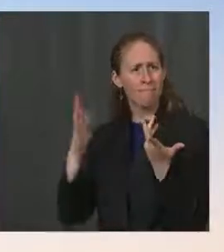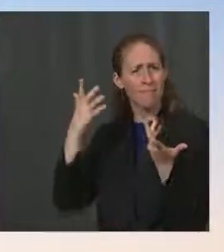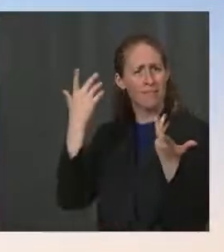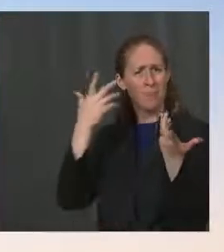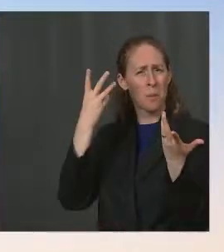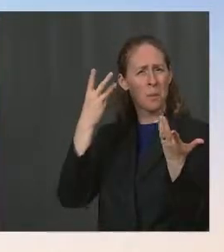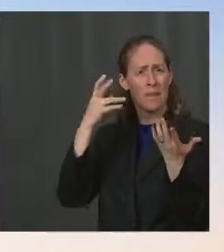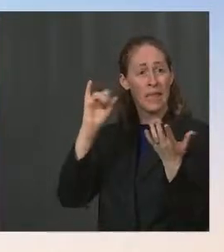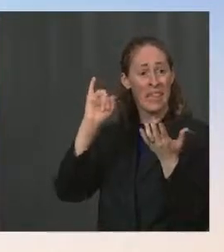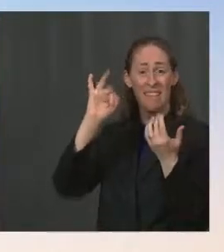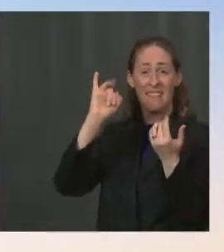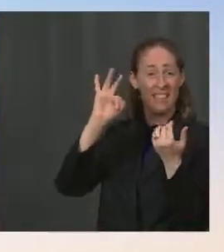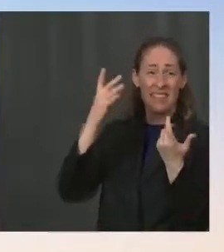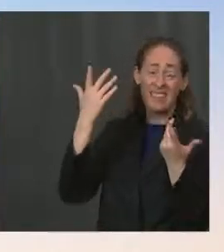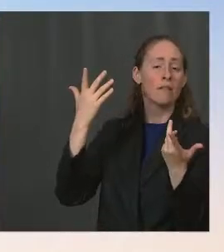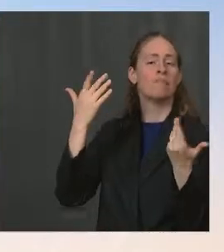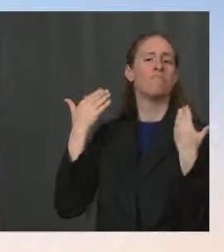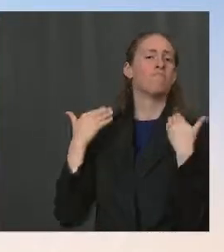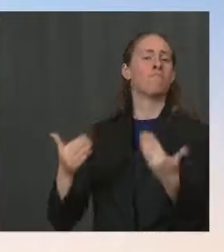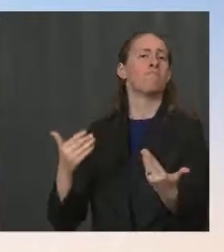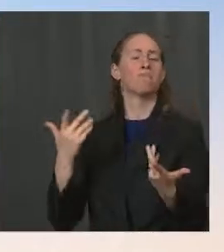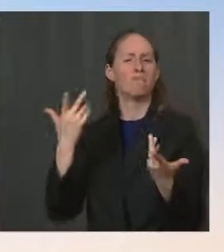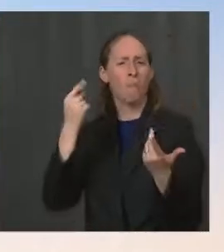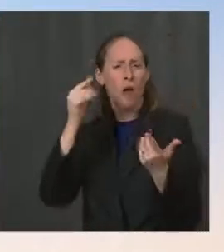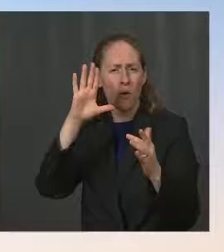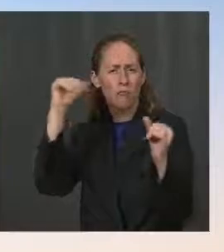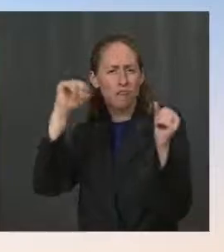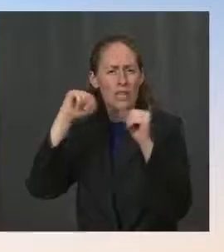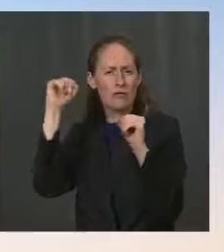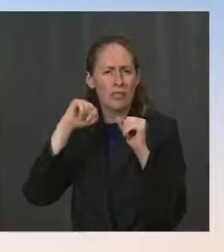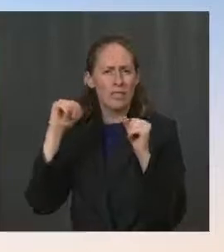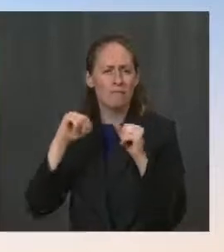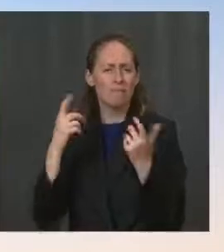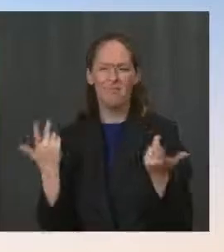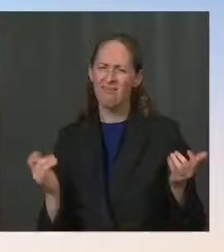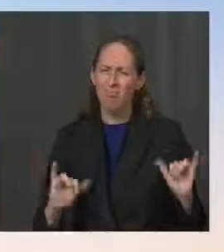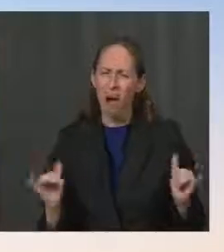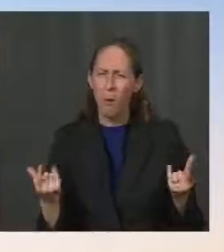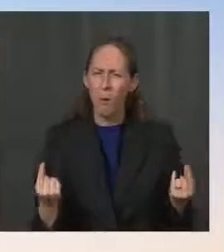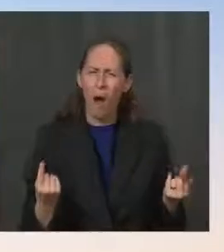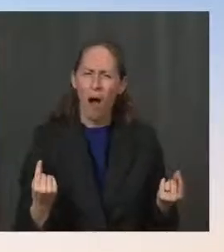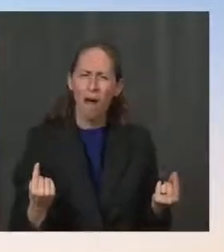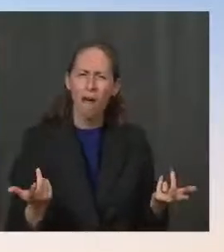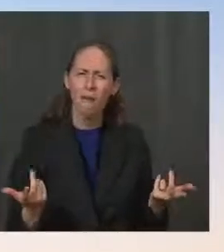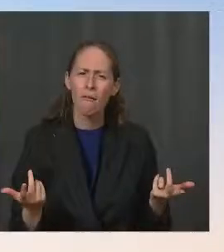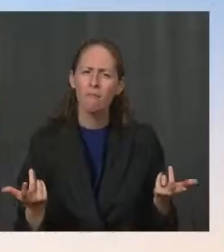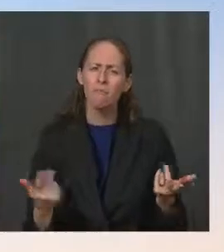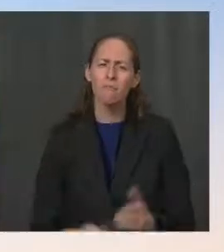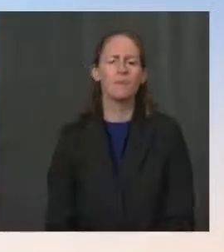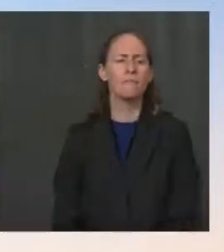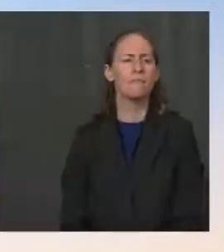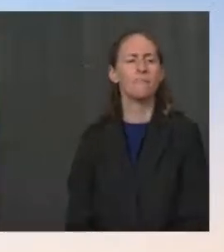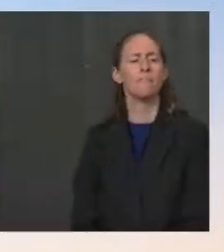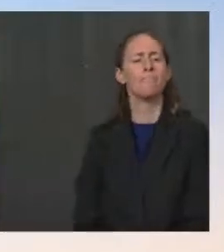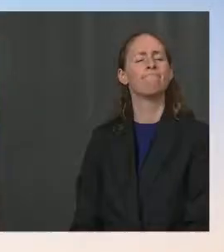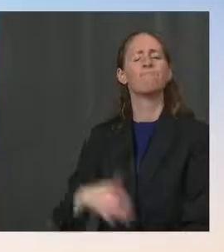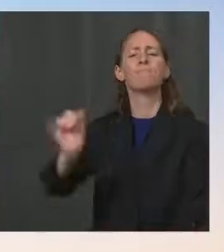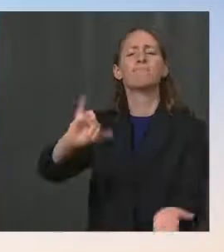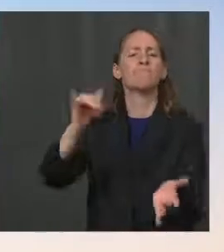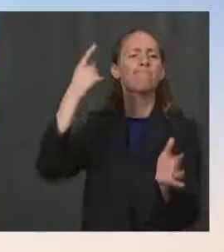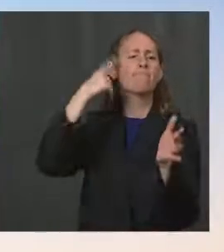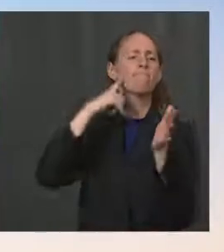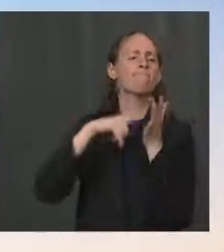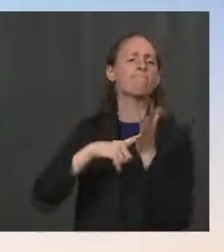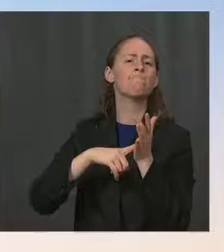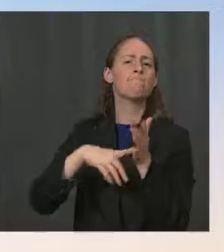will readjust? A course correction in what way? In terms of if we cannot say, for whatever reason, how many